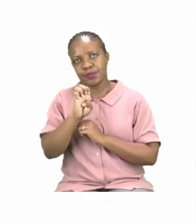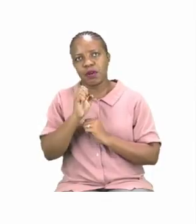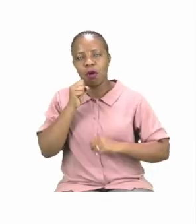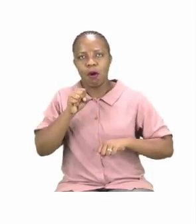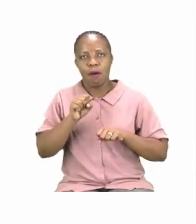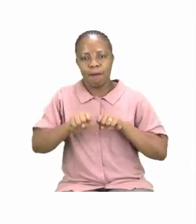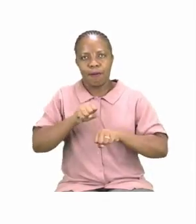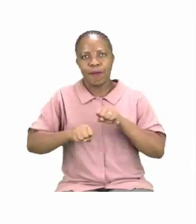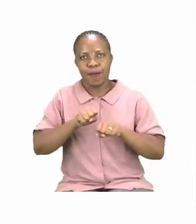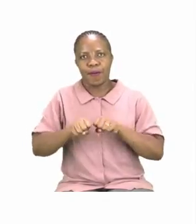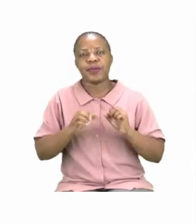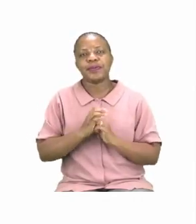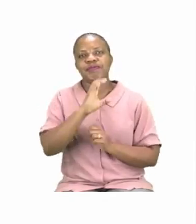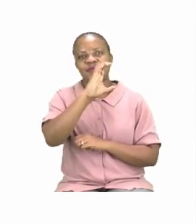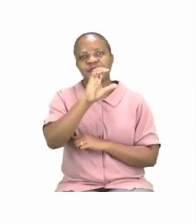camp.